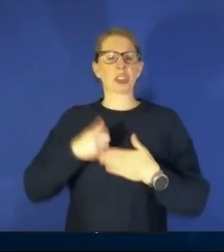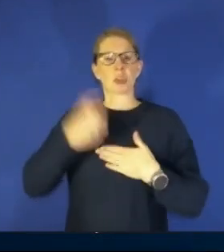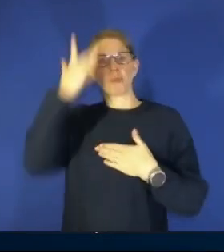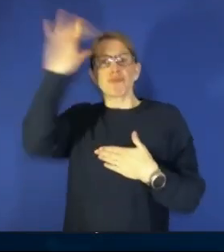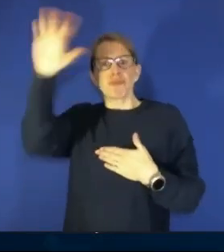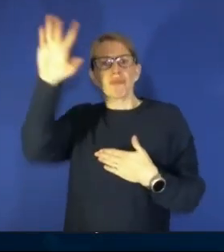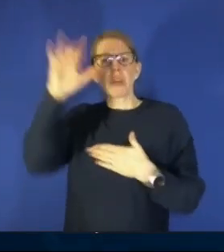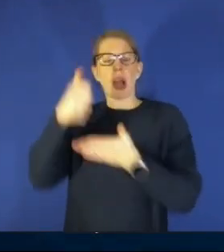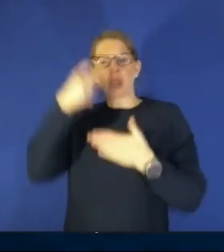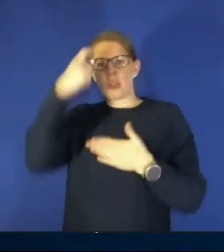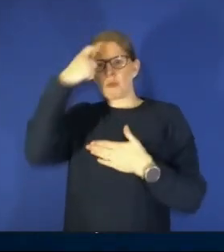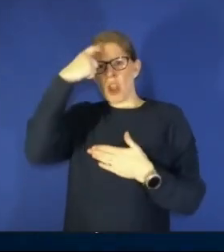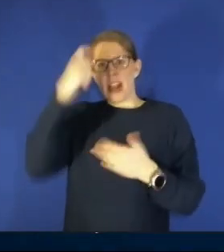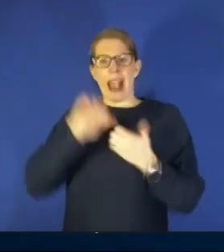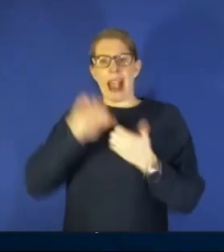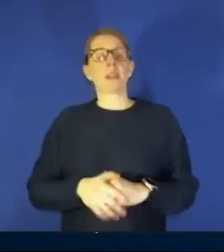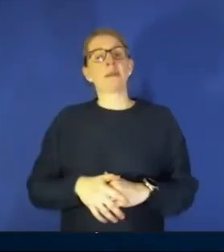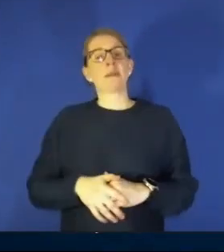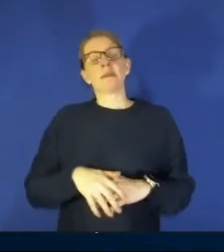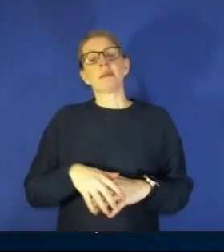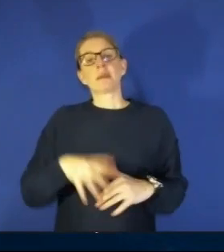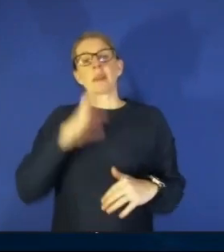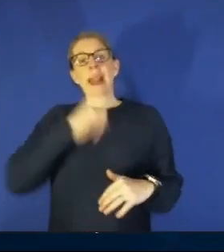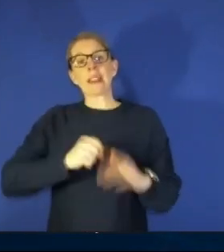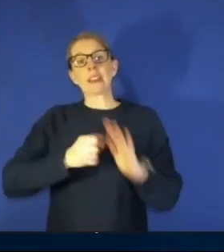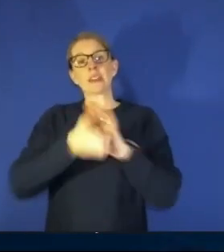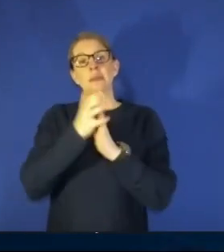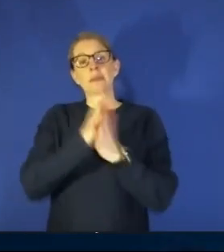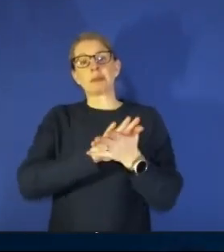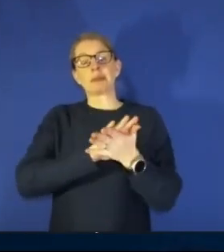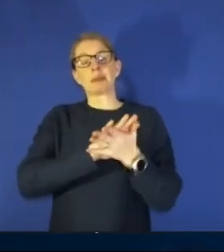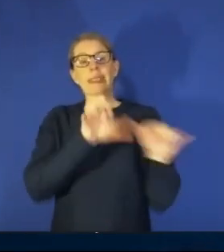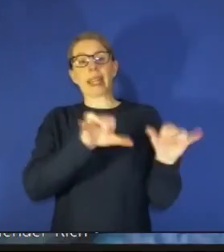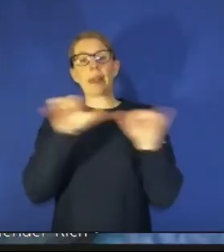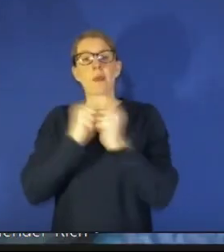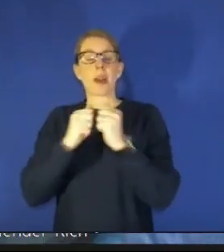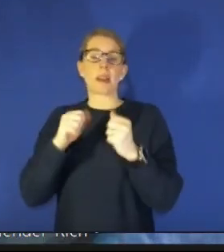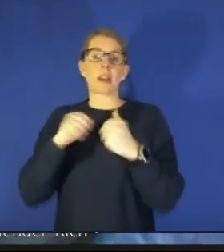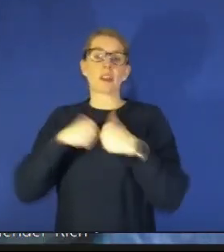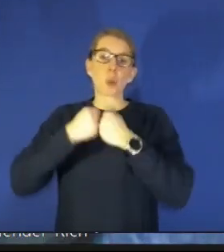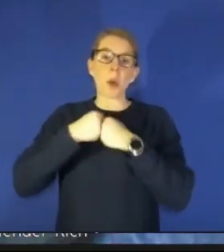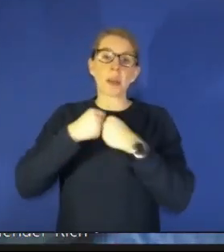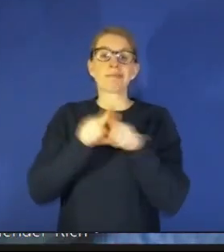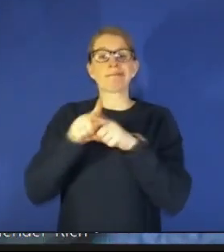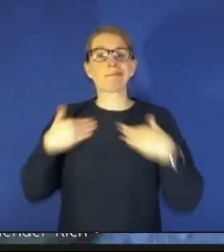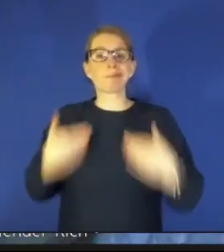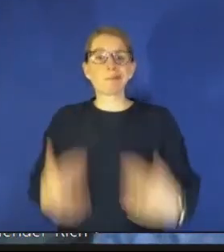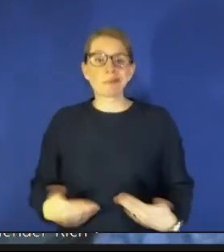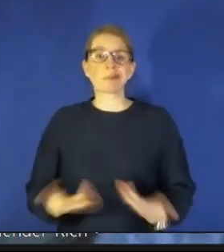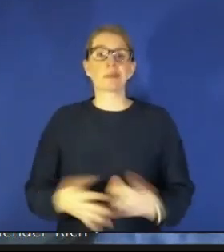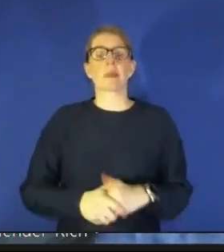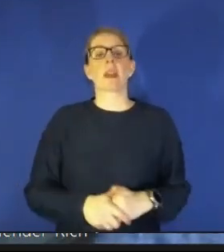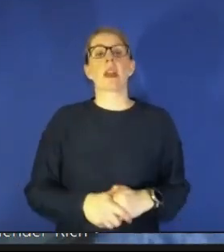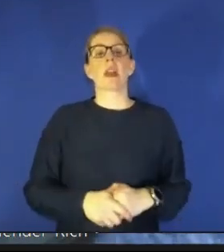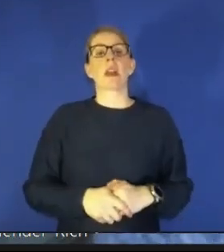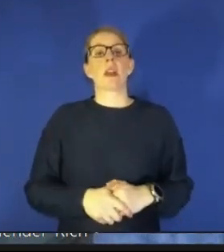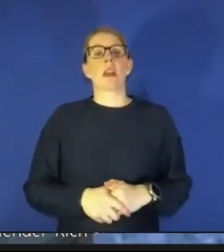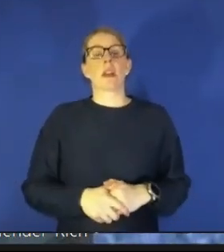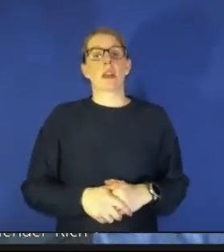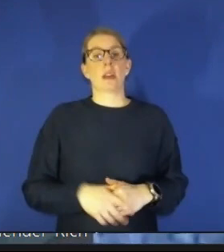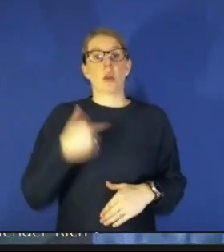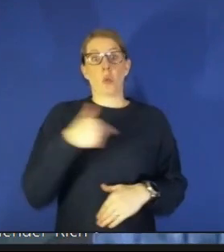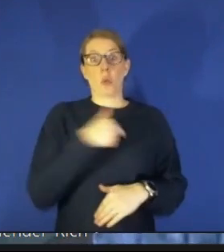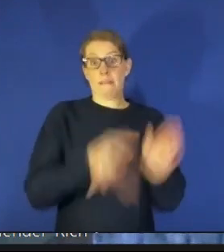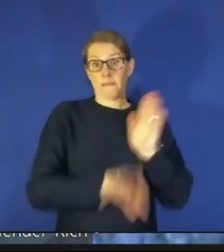We know those are aging right along with our joints and our bodies. What we have found, or what we have